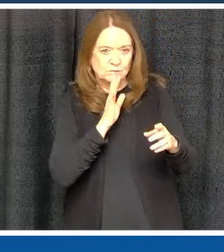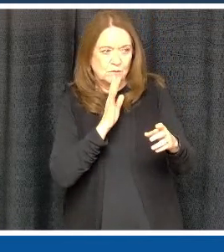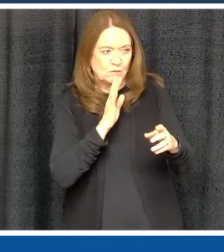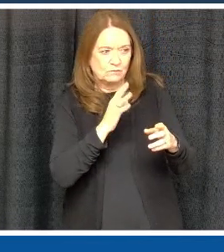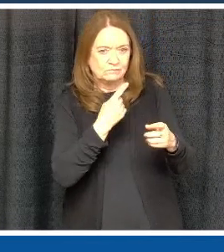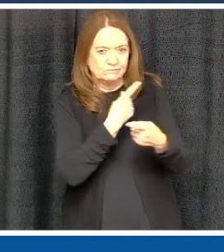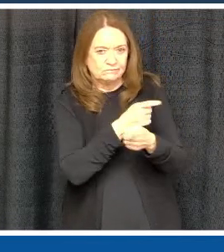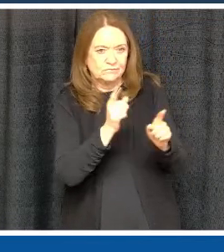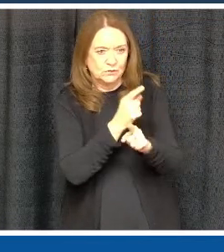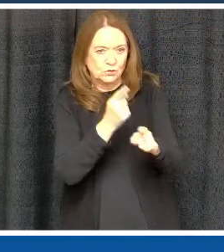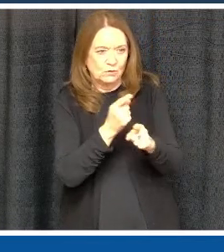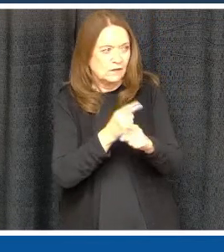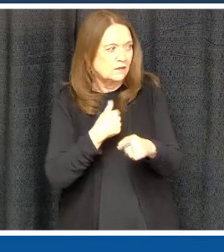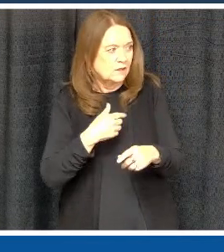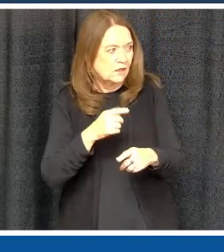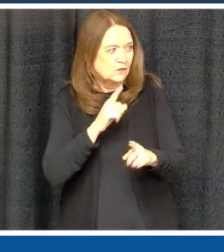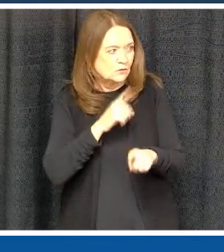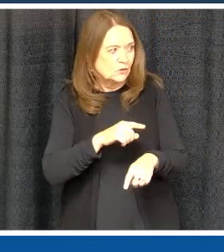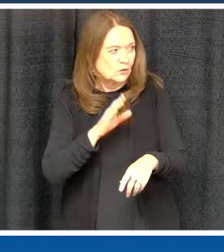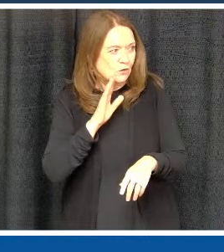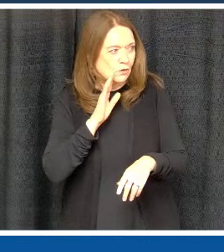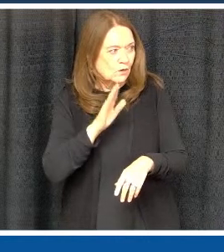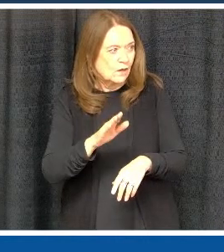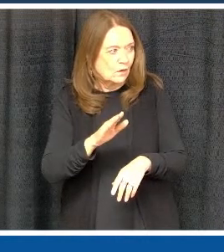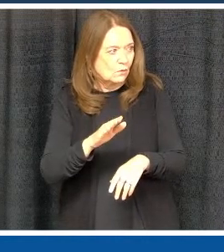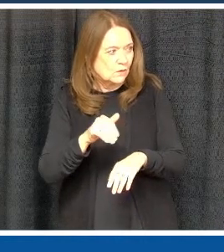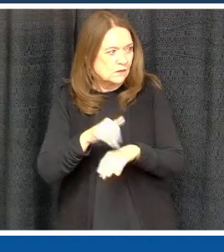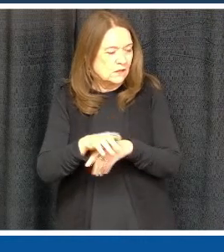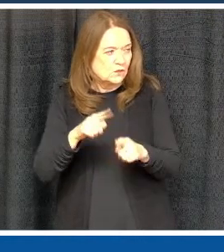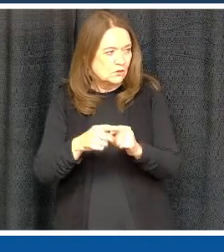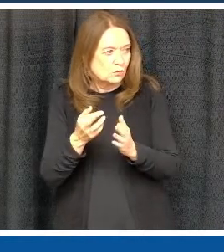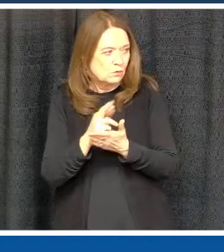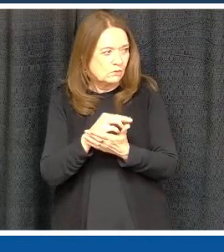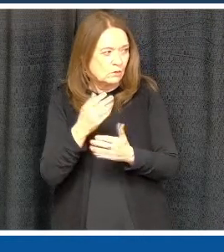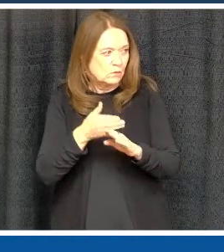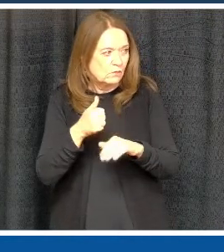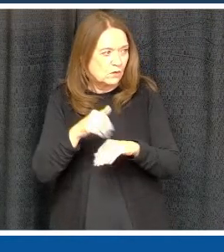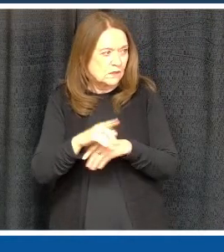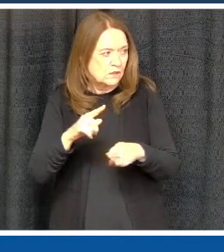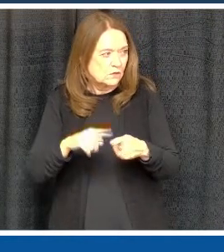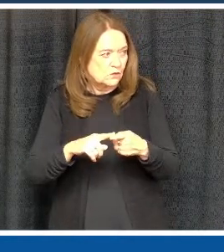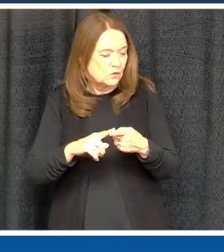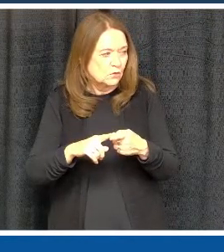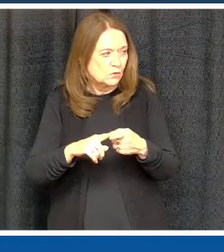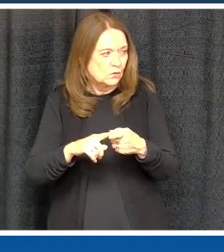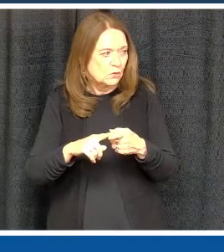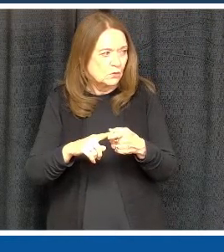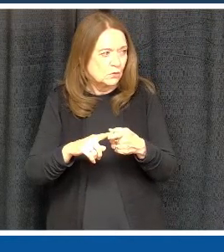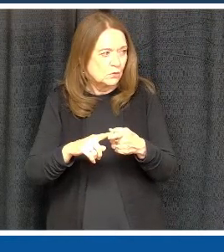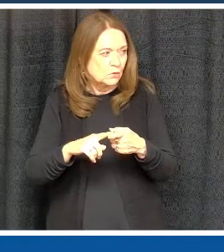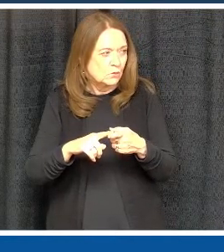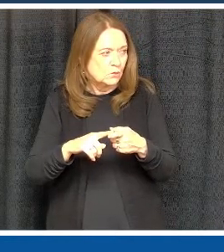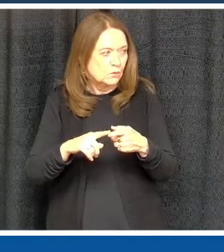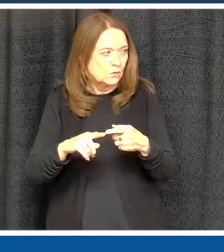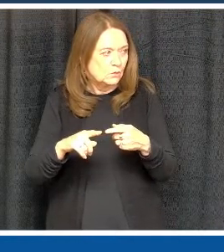I will assure you that I'll send the wording to you for review before I send it to the chair, to Ms. Canfield.